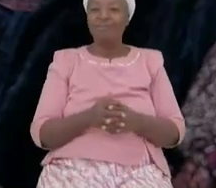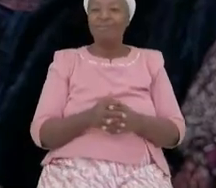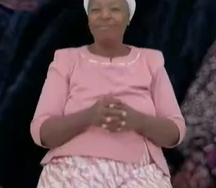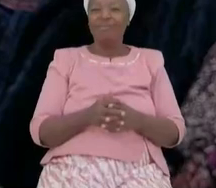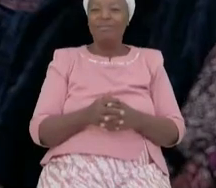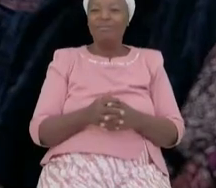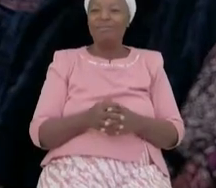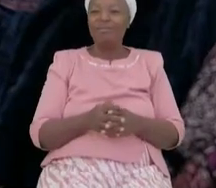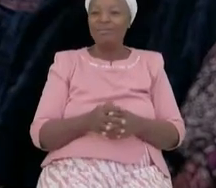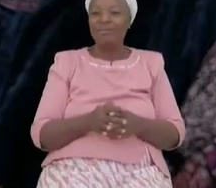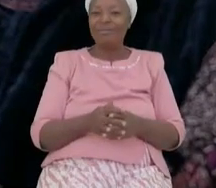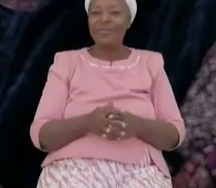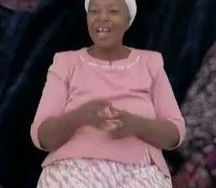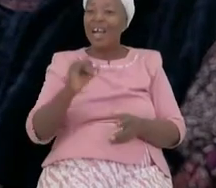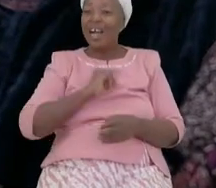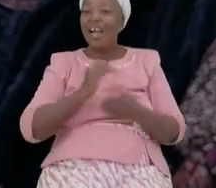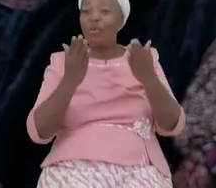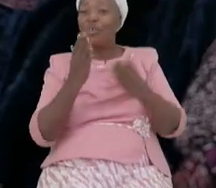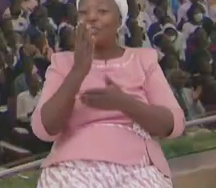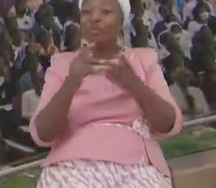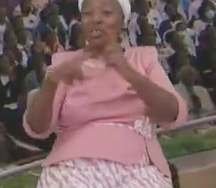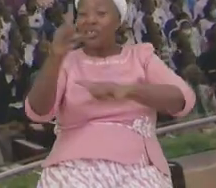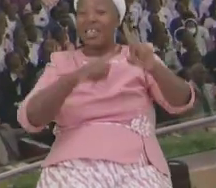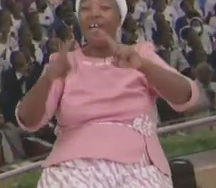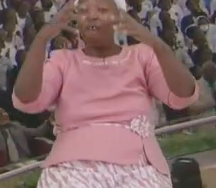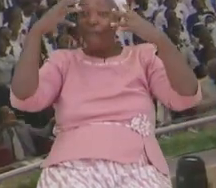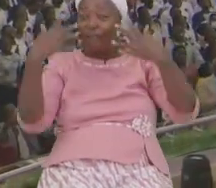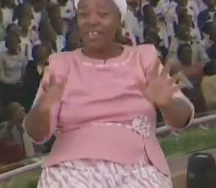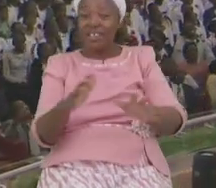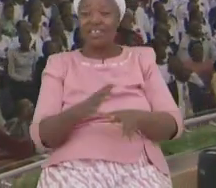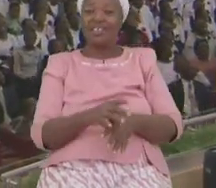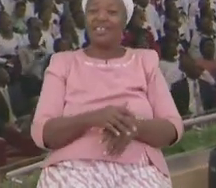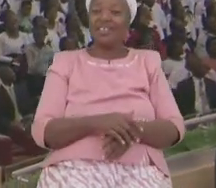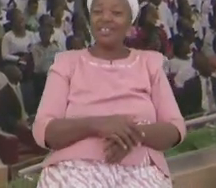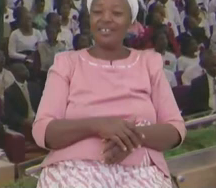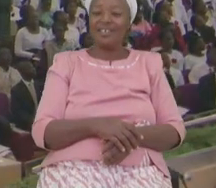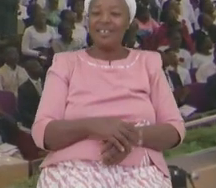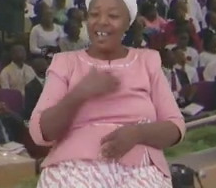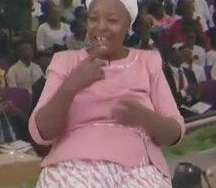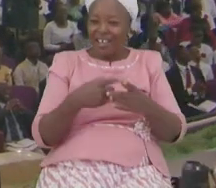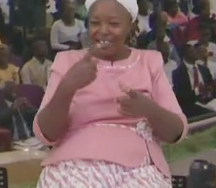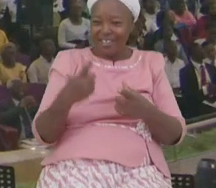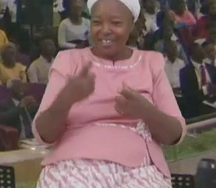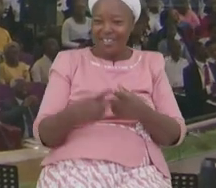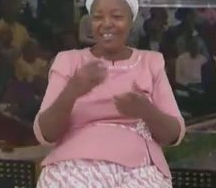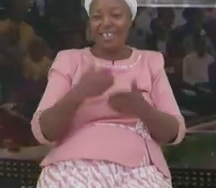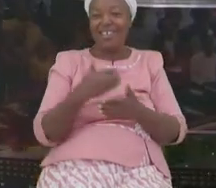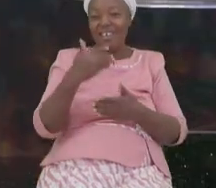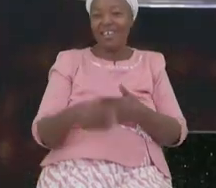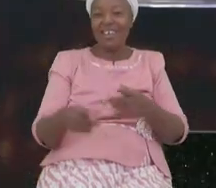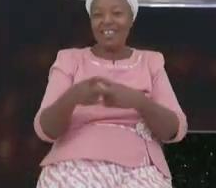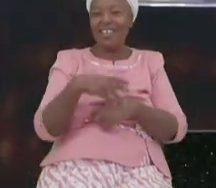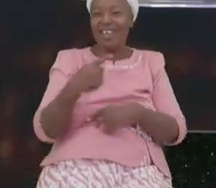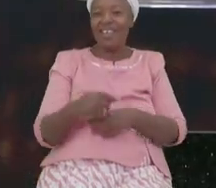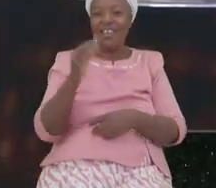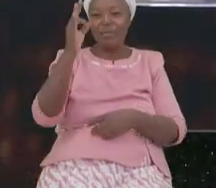I want somebody to shout, finished. And then the following day, the pastor was